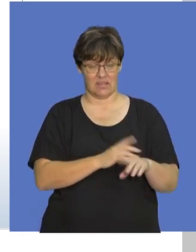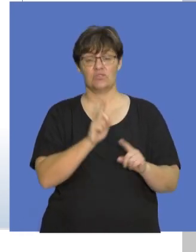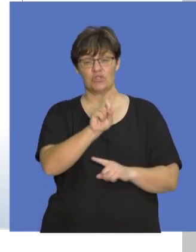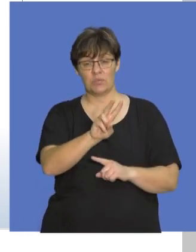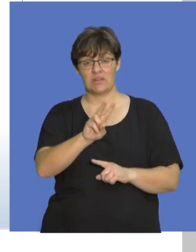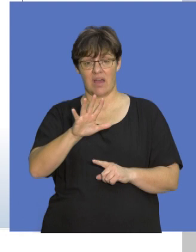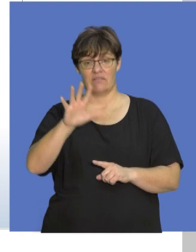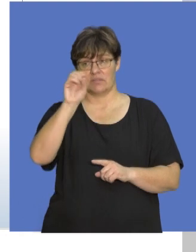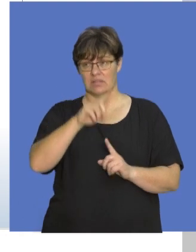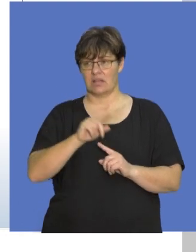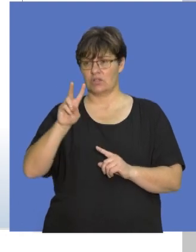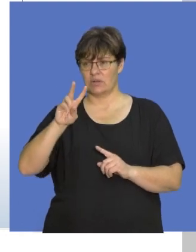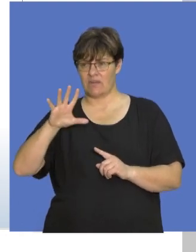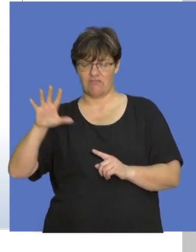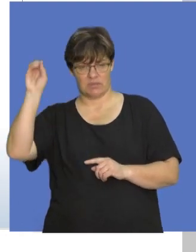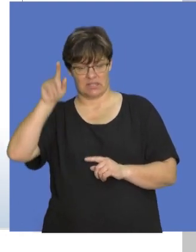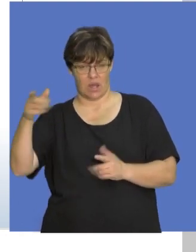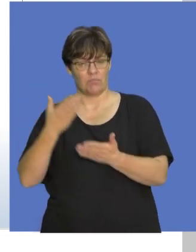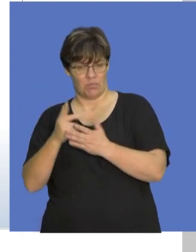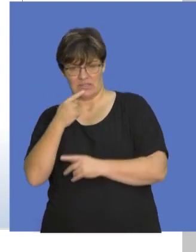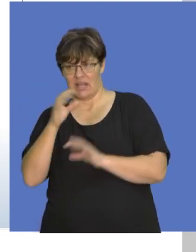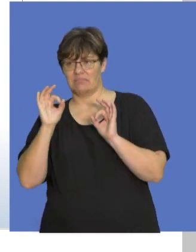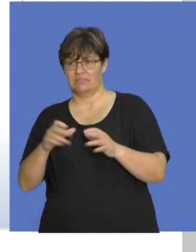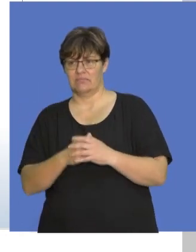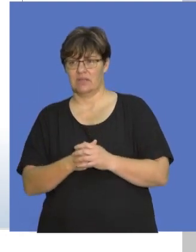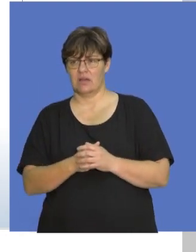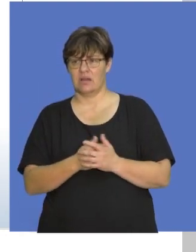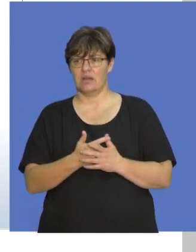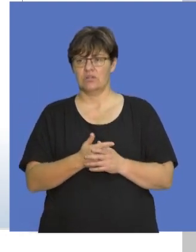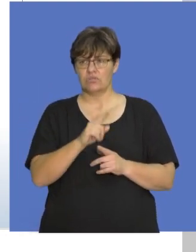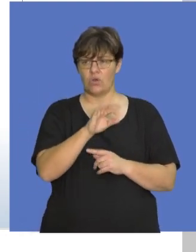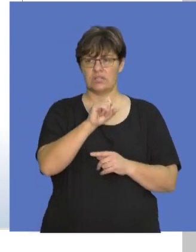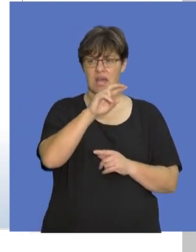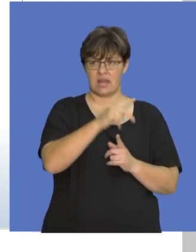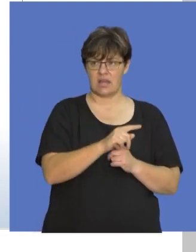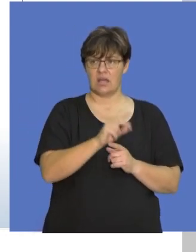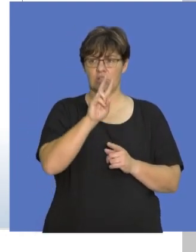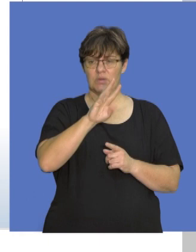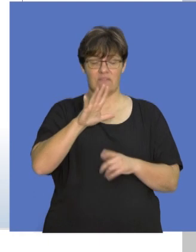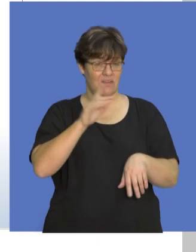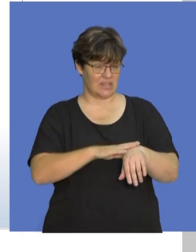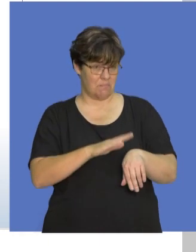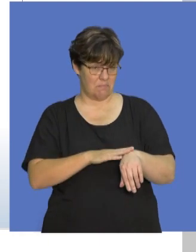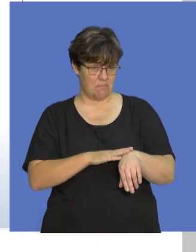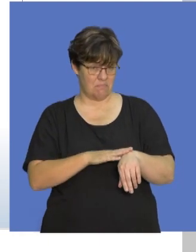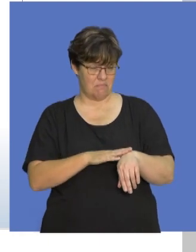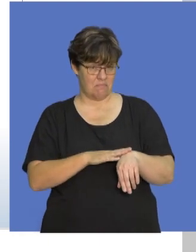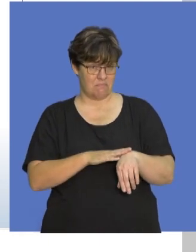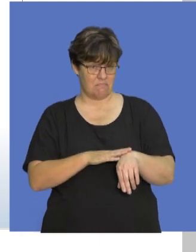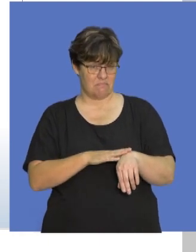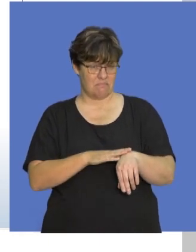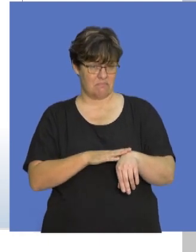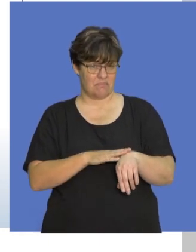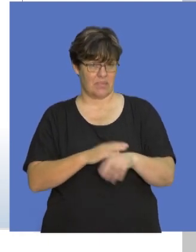count. So 25 out of 100 is 50%. It's exactly what our probability predicted. The cyan was also 25